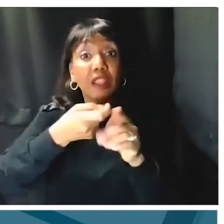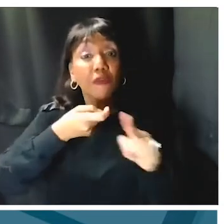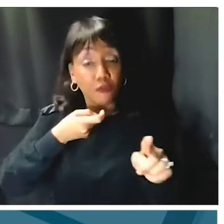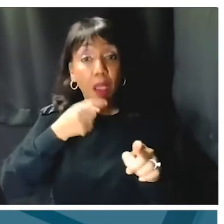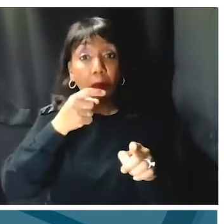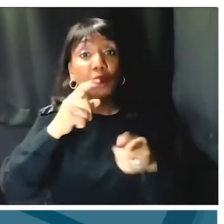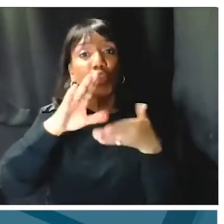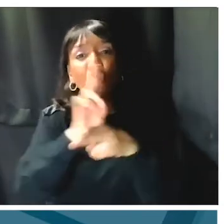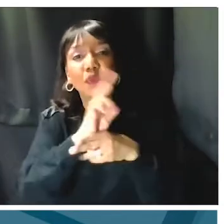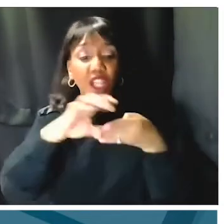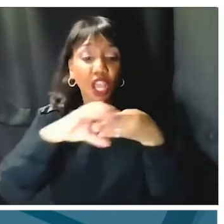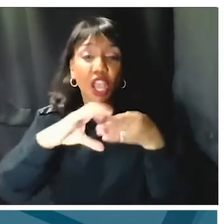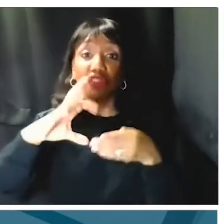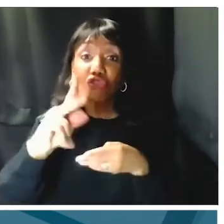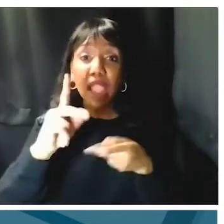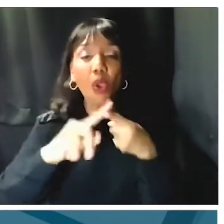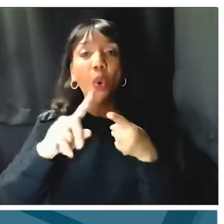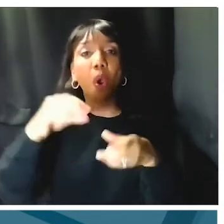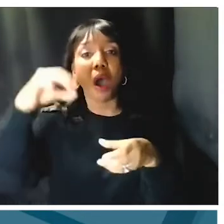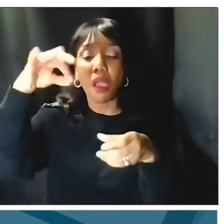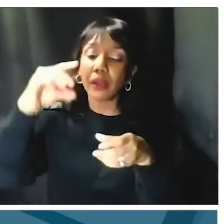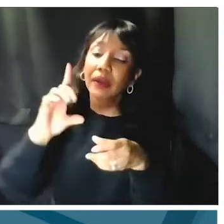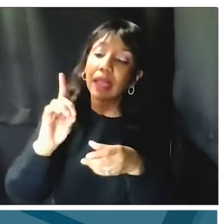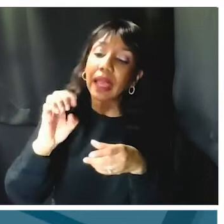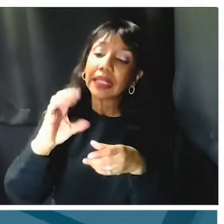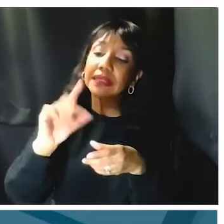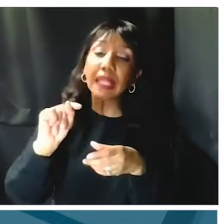your account using checks or a debit card.